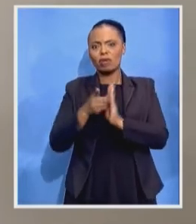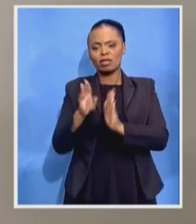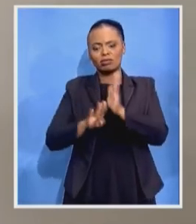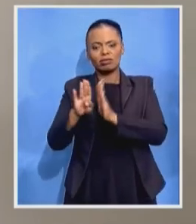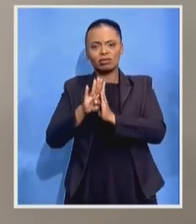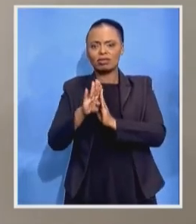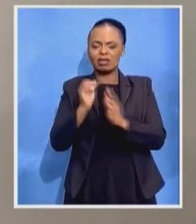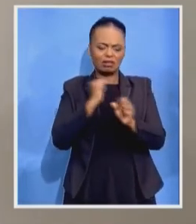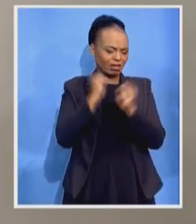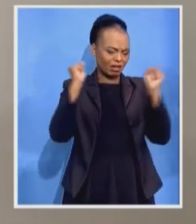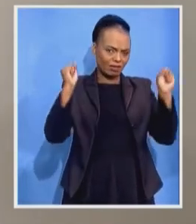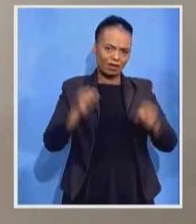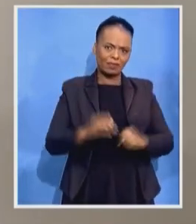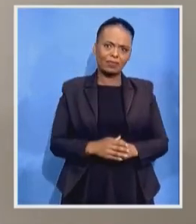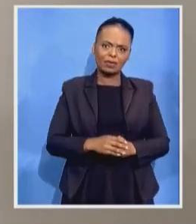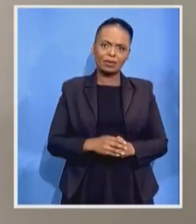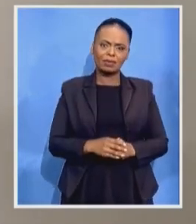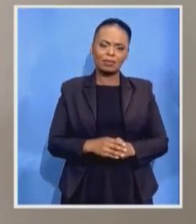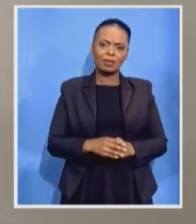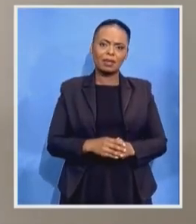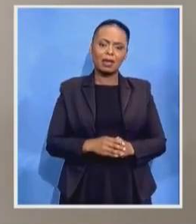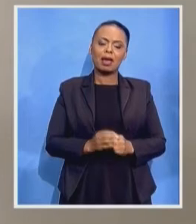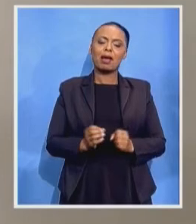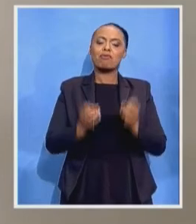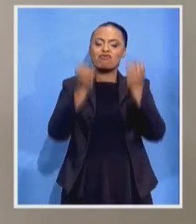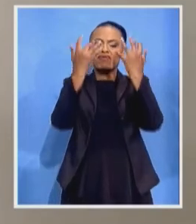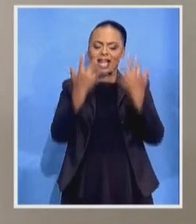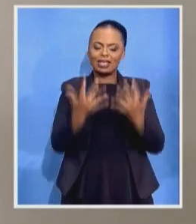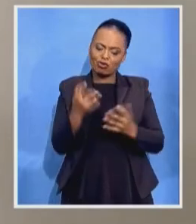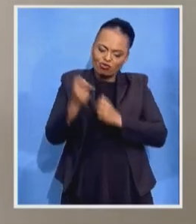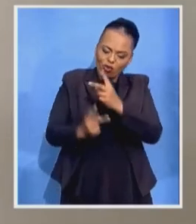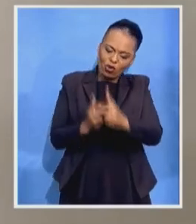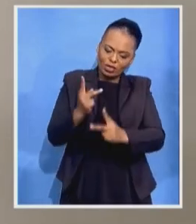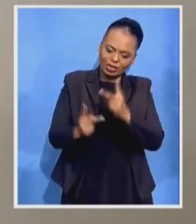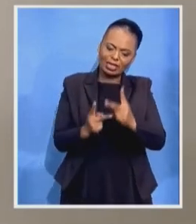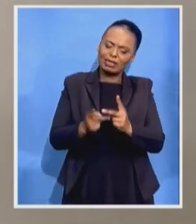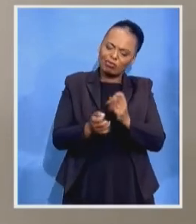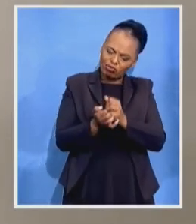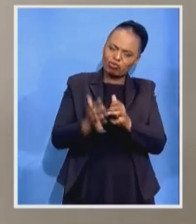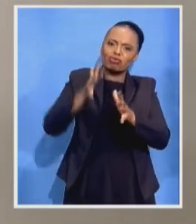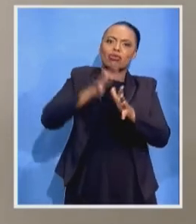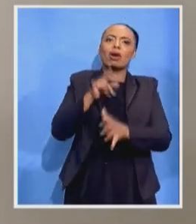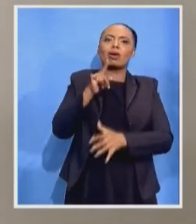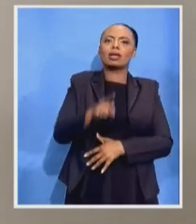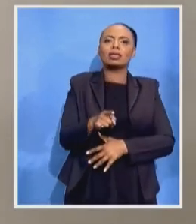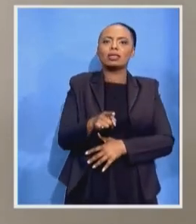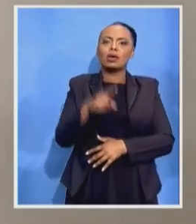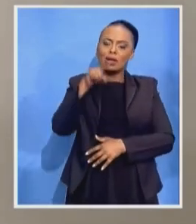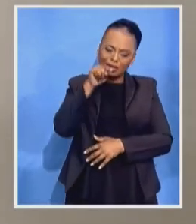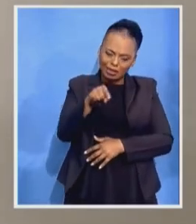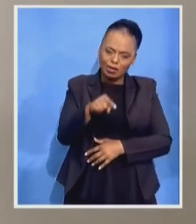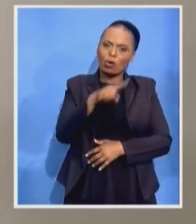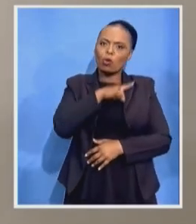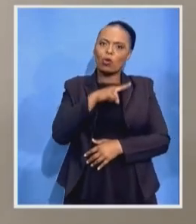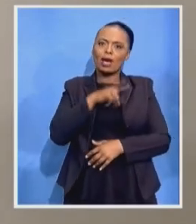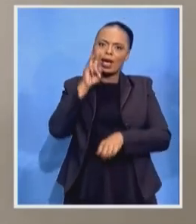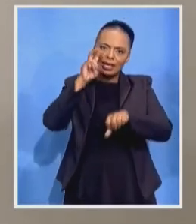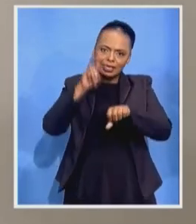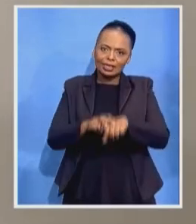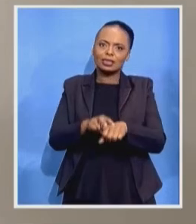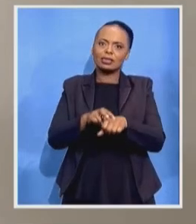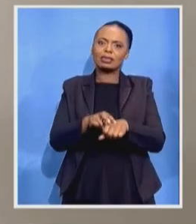process reflected, more than anything else, this attempt to impose a neoliberal policy like it happened